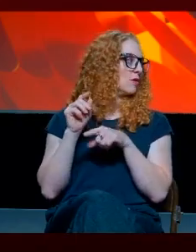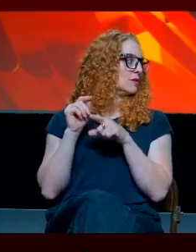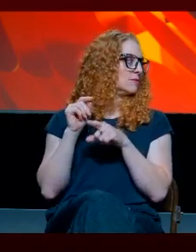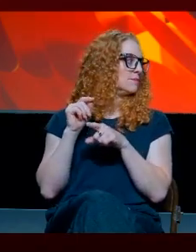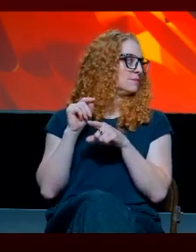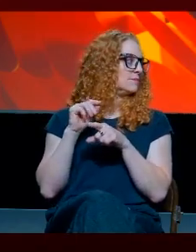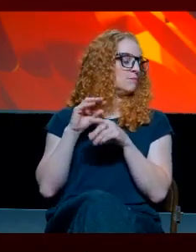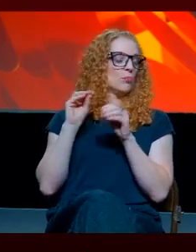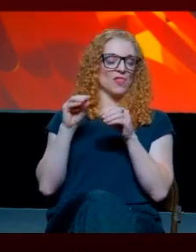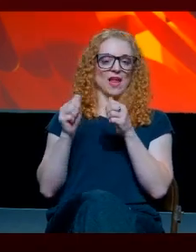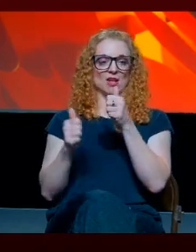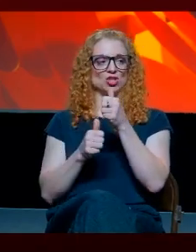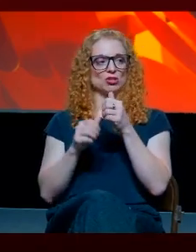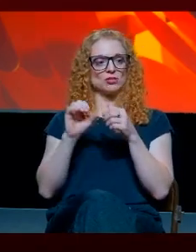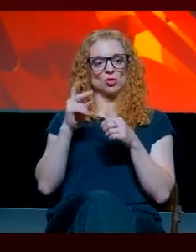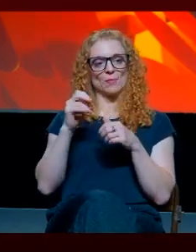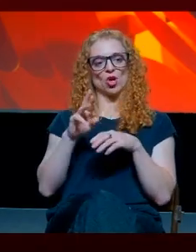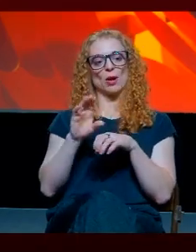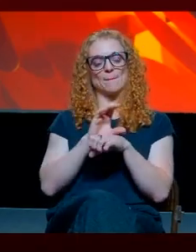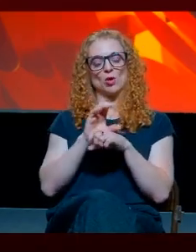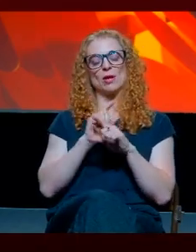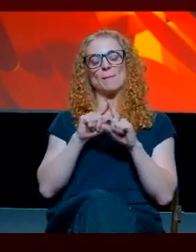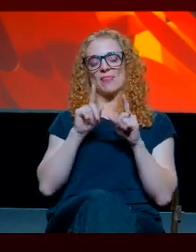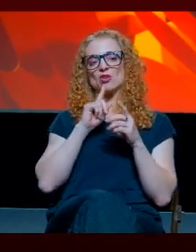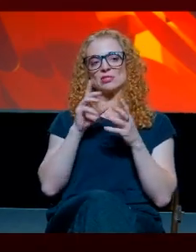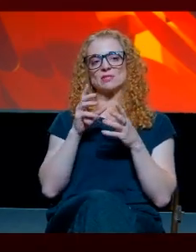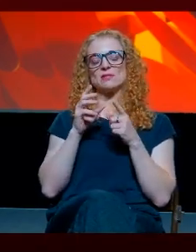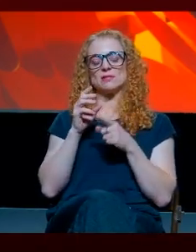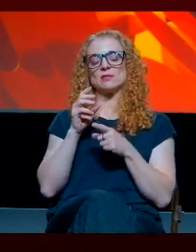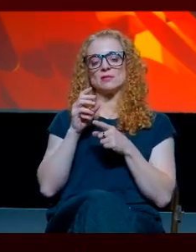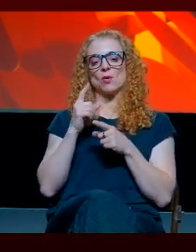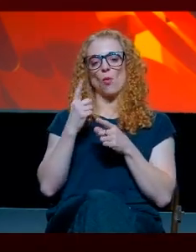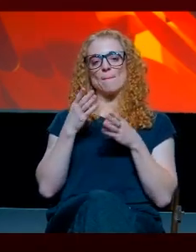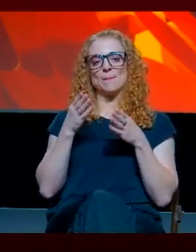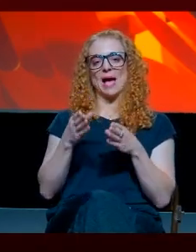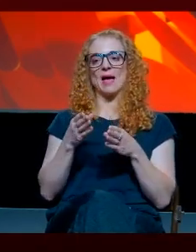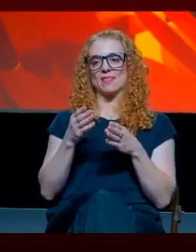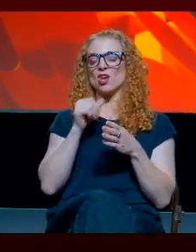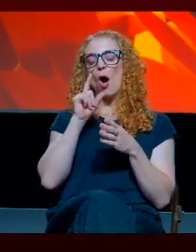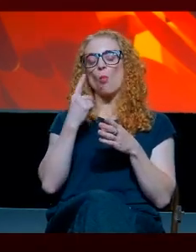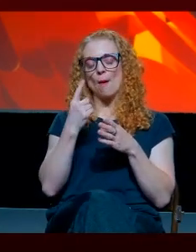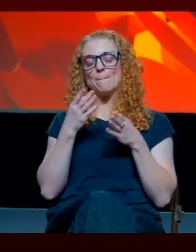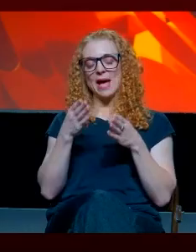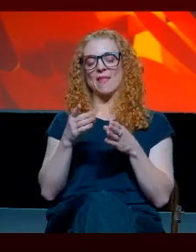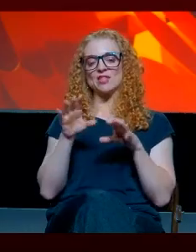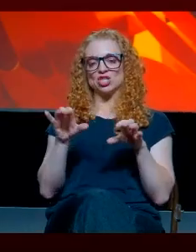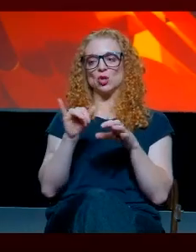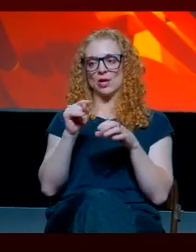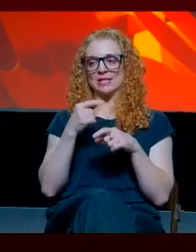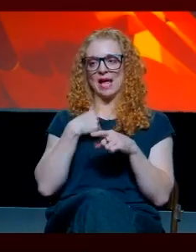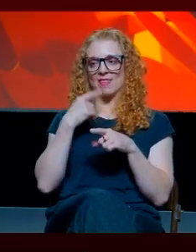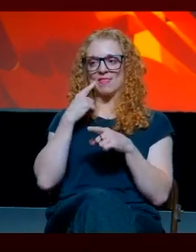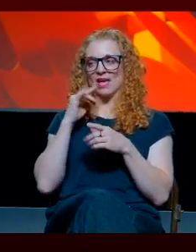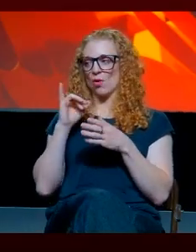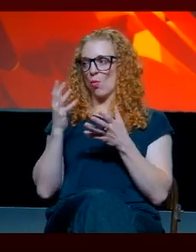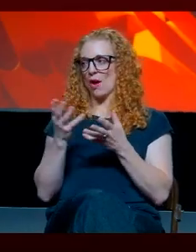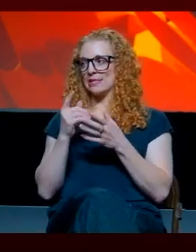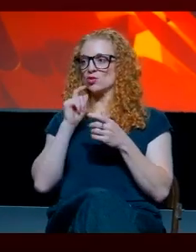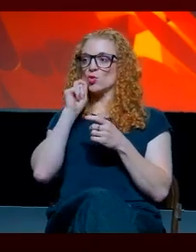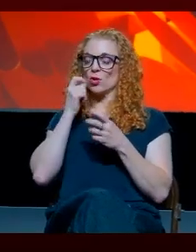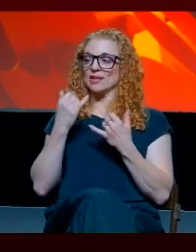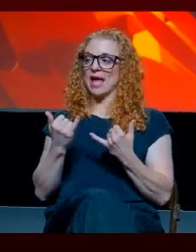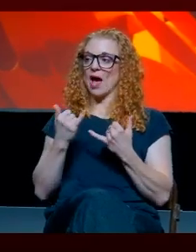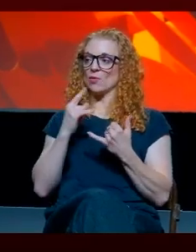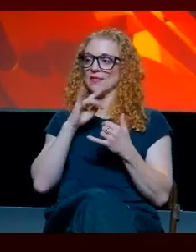umbrella of quantum-centric supercomputing, but there's a long path to do it. And I think what is cool now